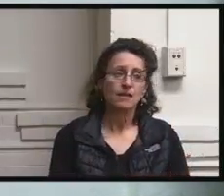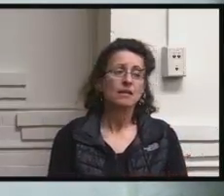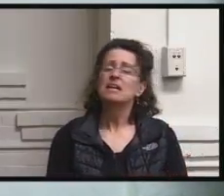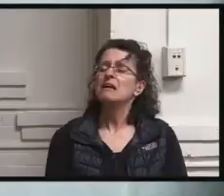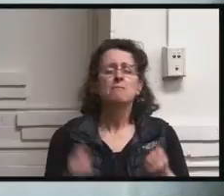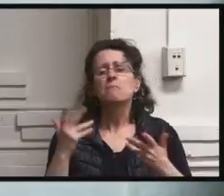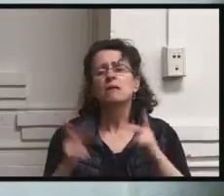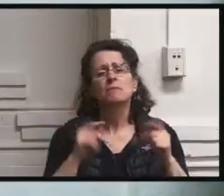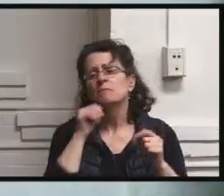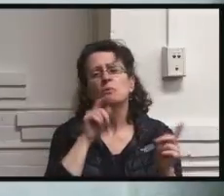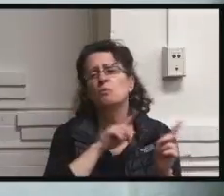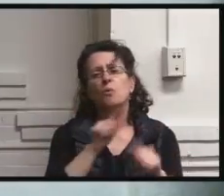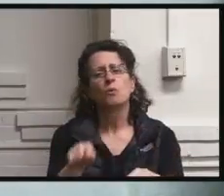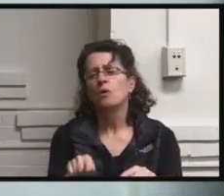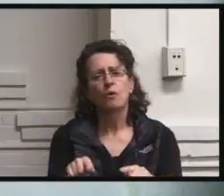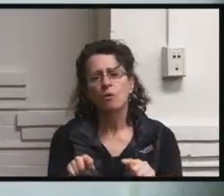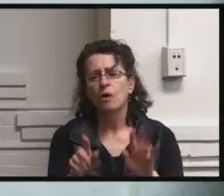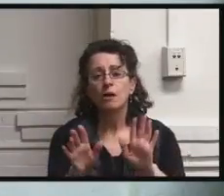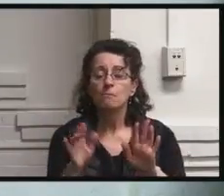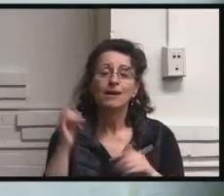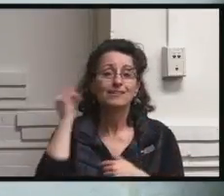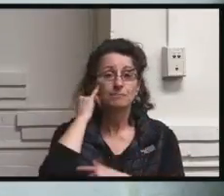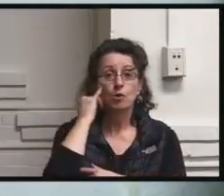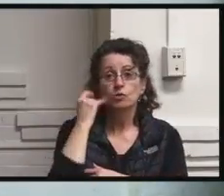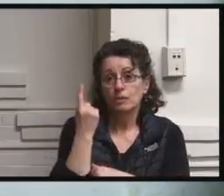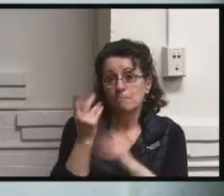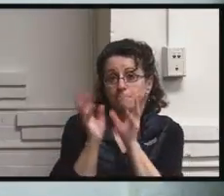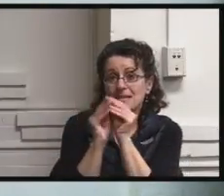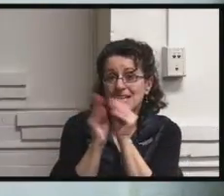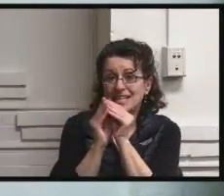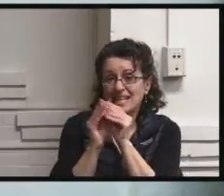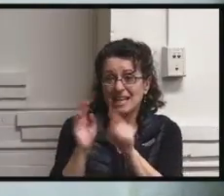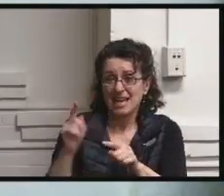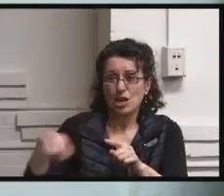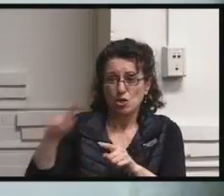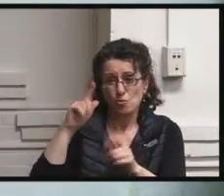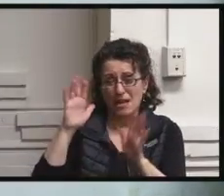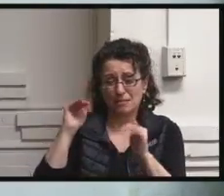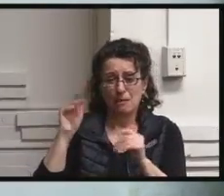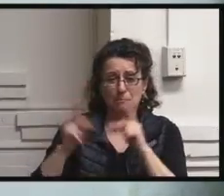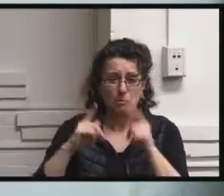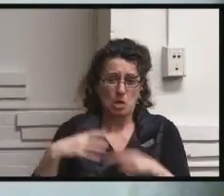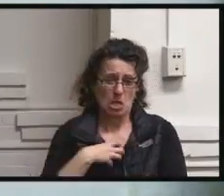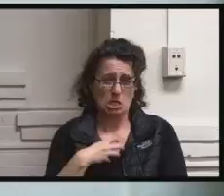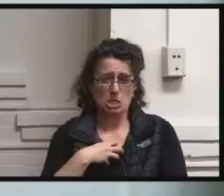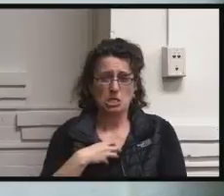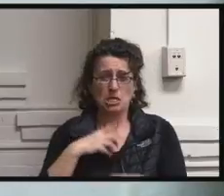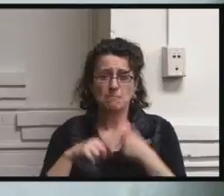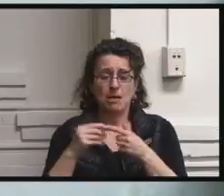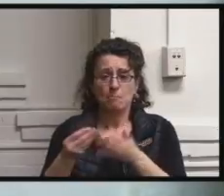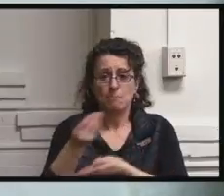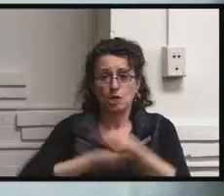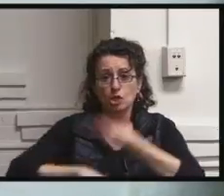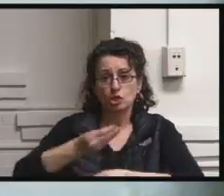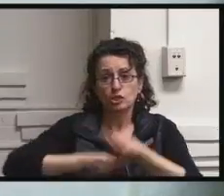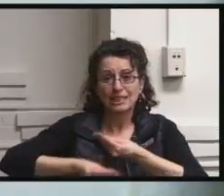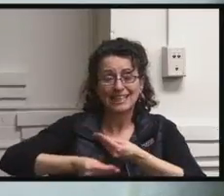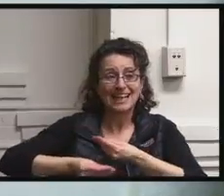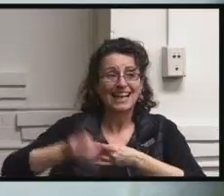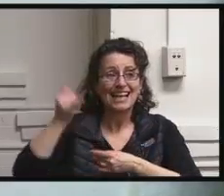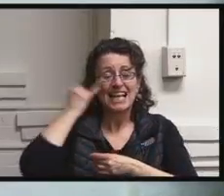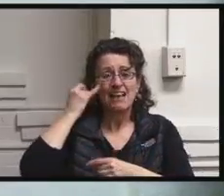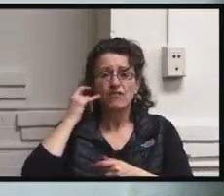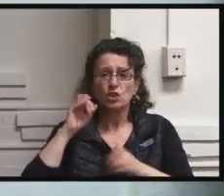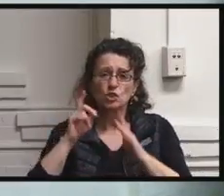setting where the budget appears to be in jeopardy, and you tell the people, well, we had lots of meetings that you could have come to, that is going to get